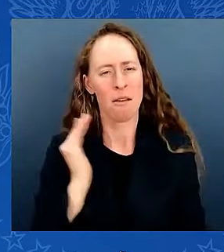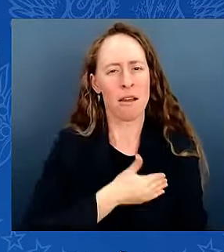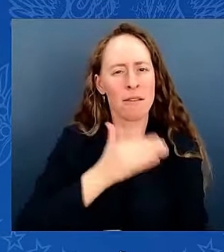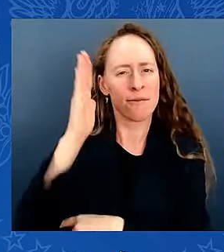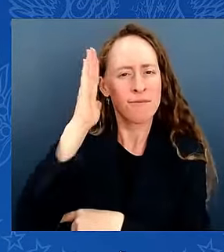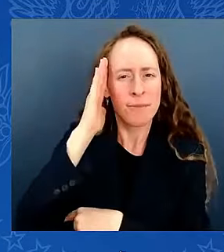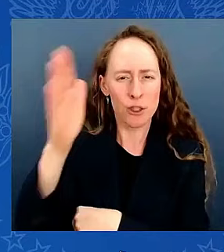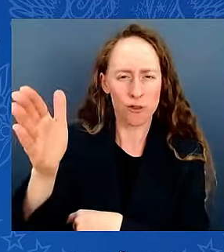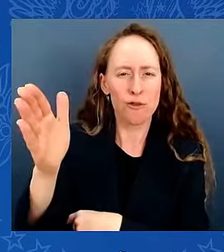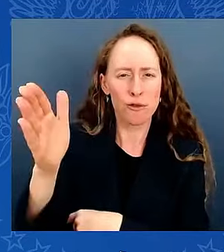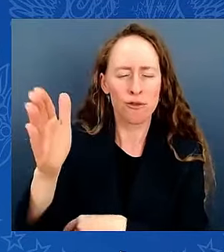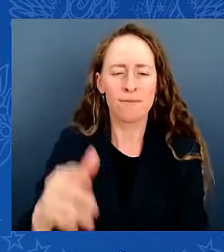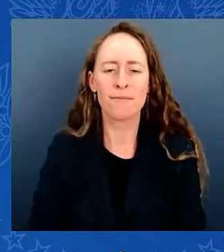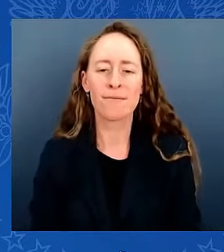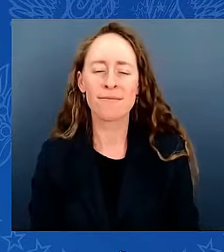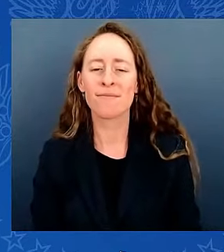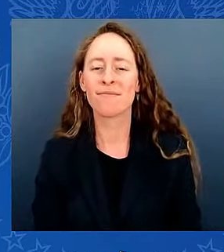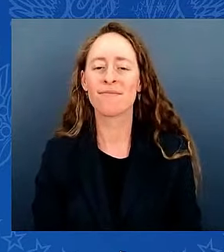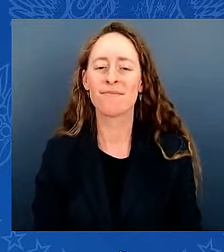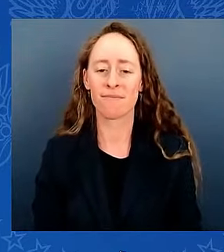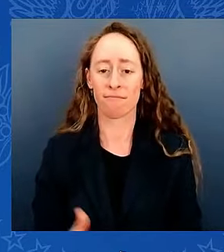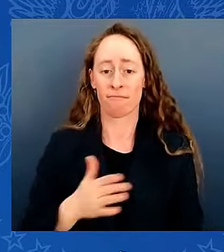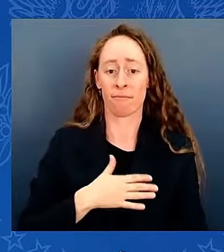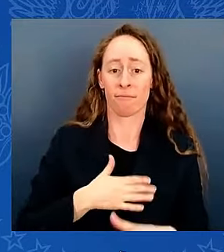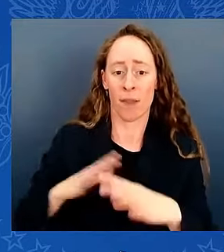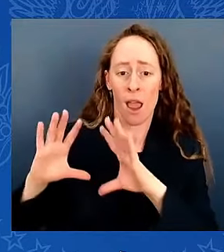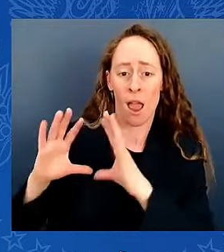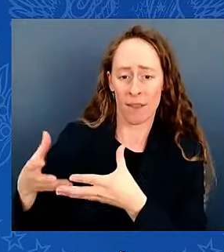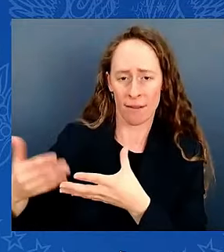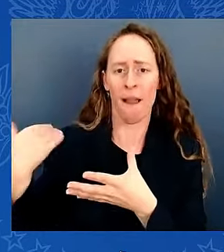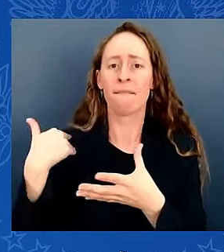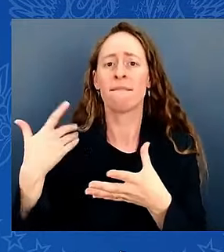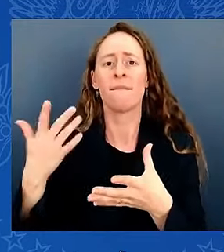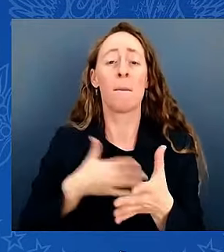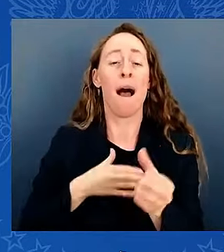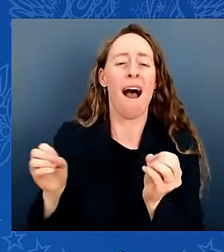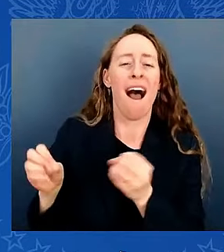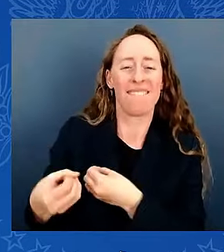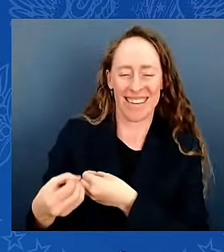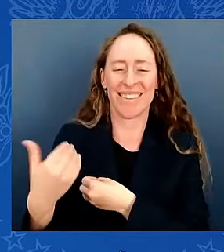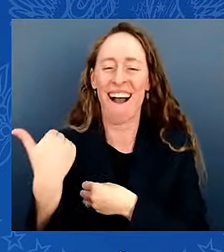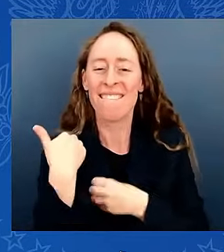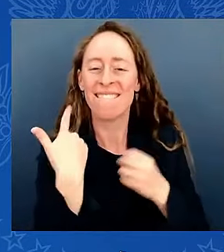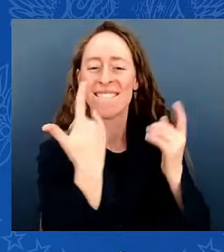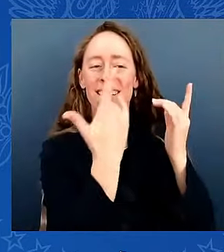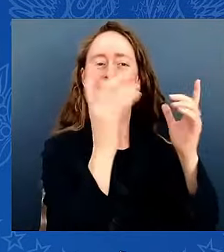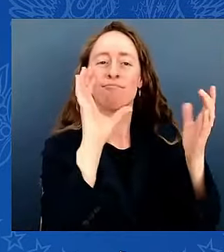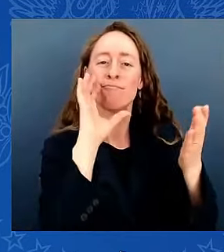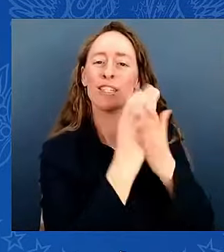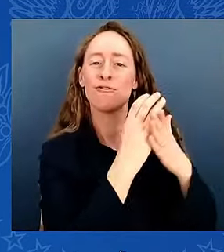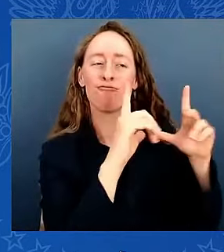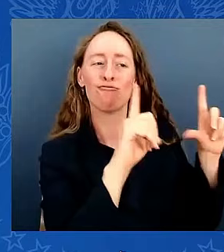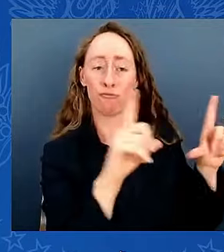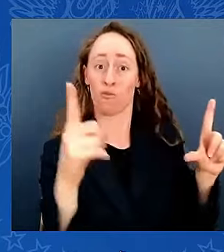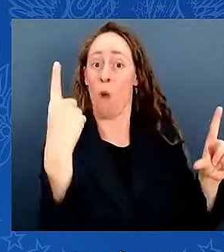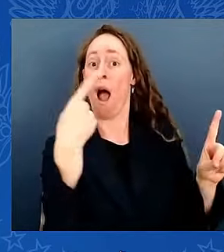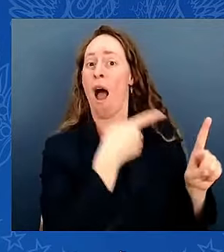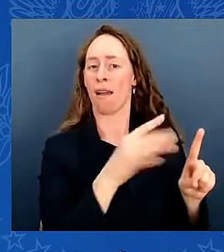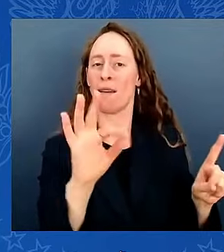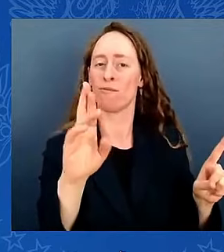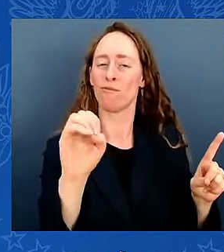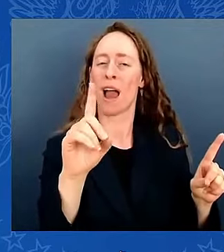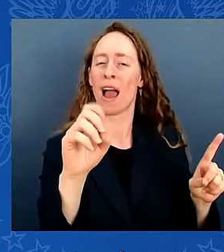both sides of Frederick Douglass about paintings of Frederick Douglass. He said, if there's no